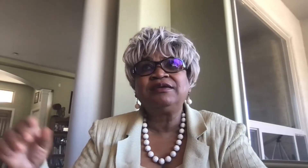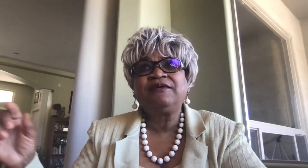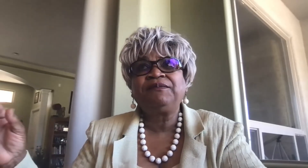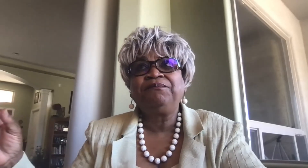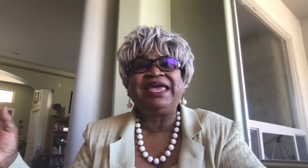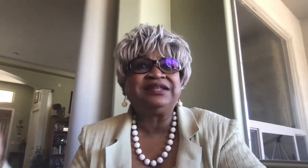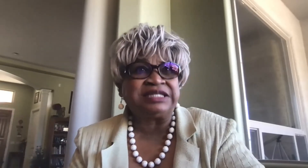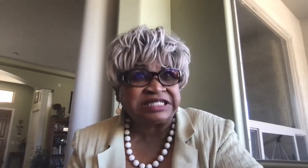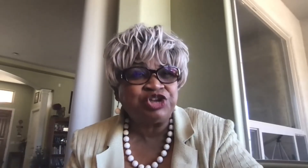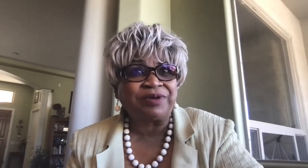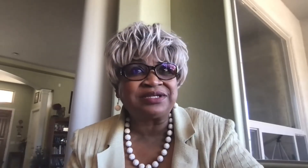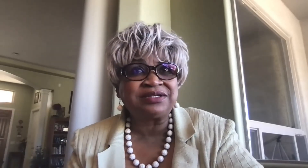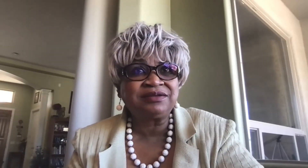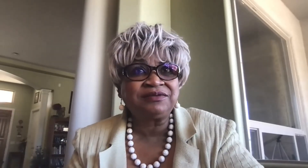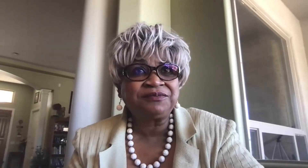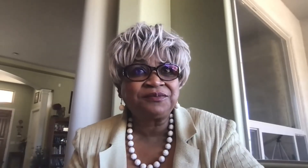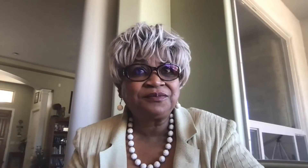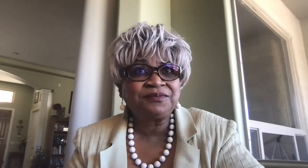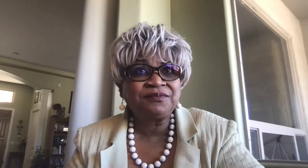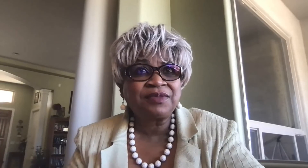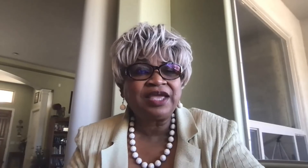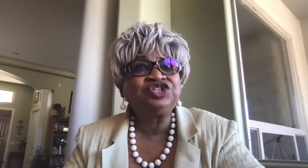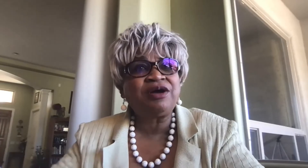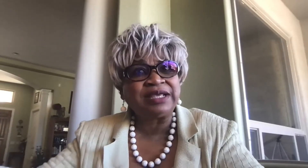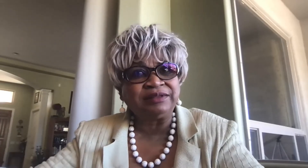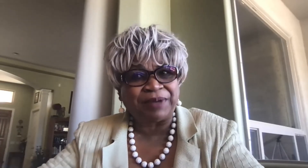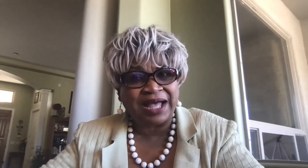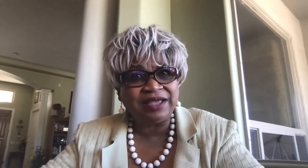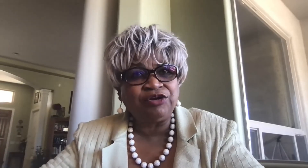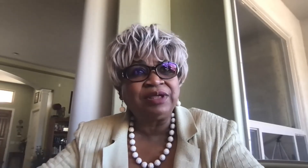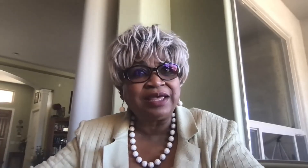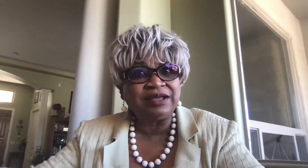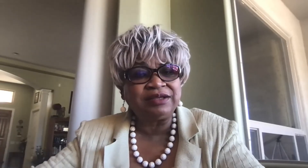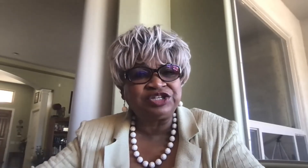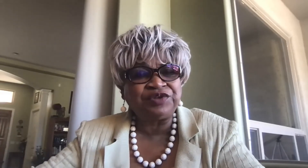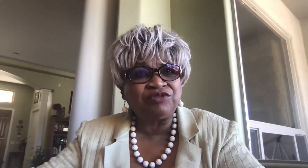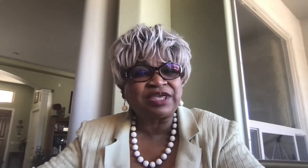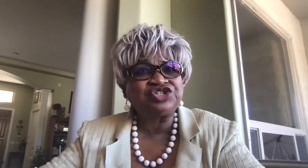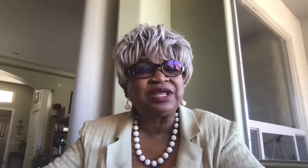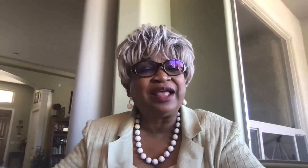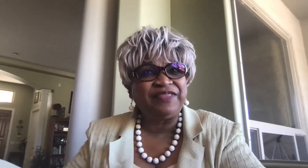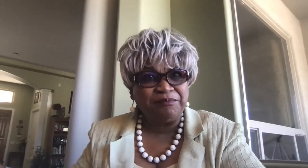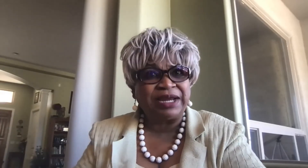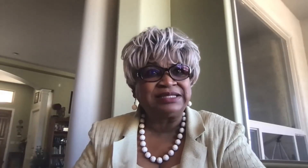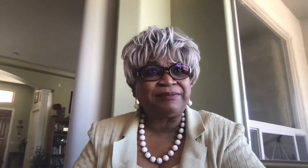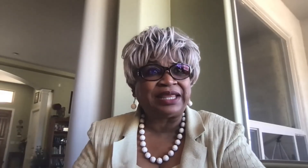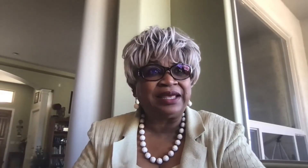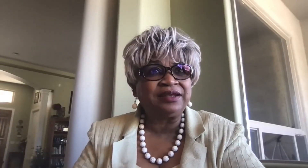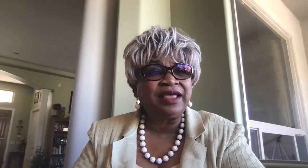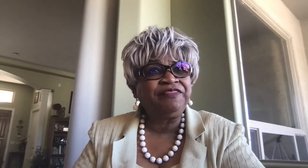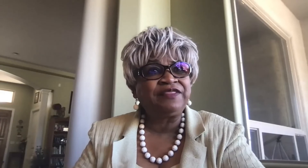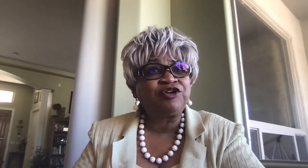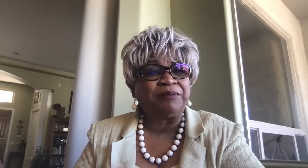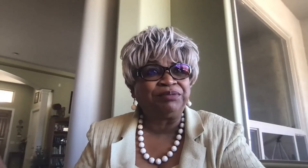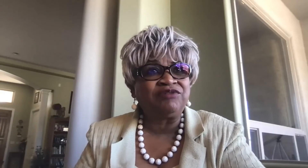than making it secret and talking behind, in a different location, and then bringing somebody